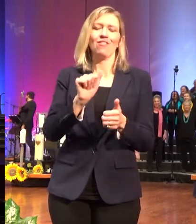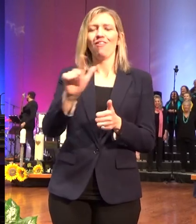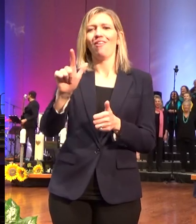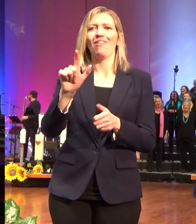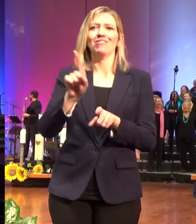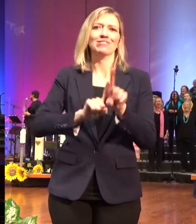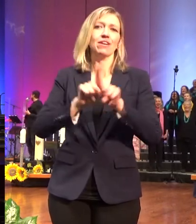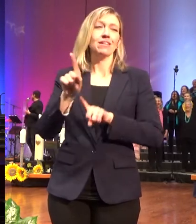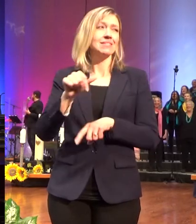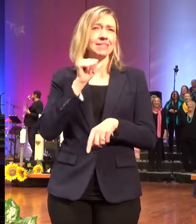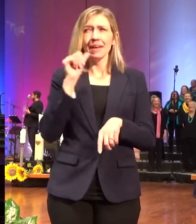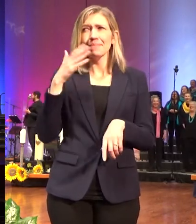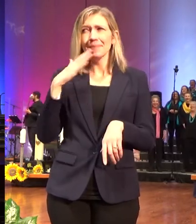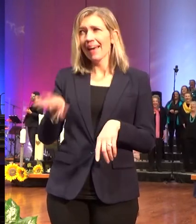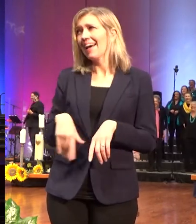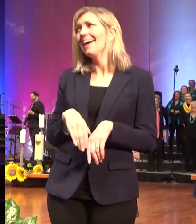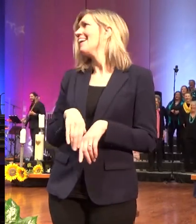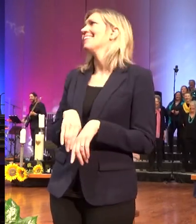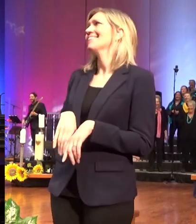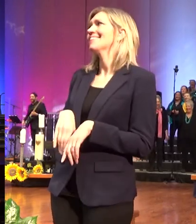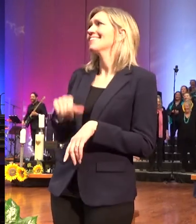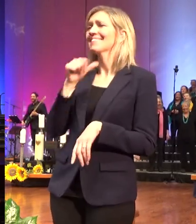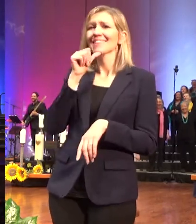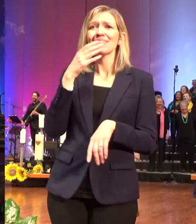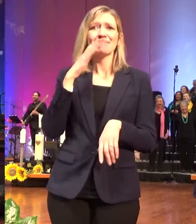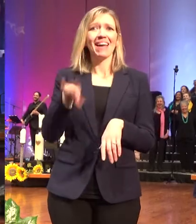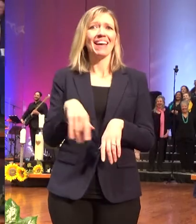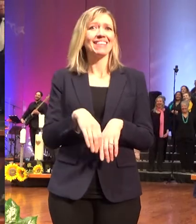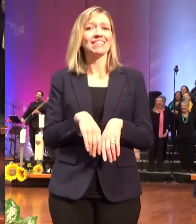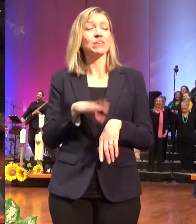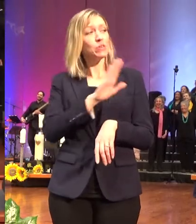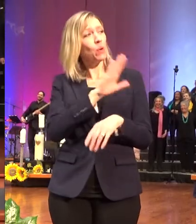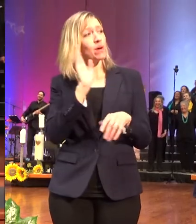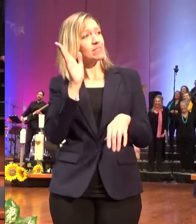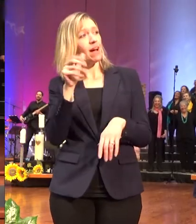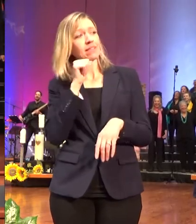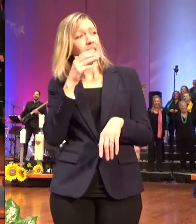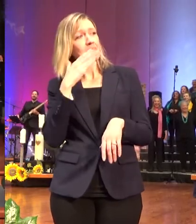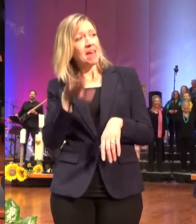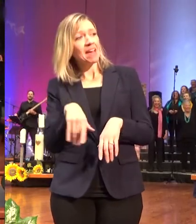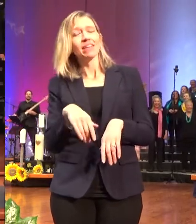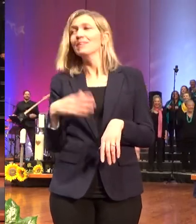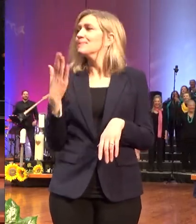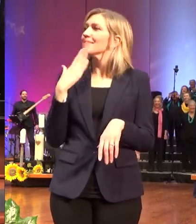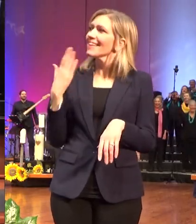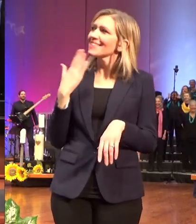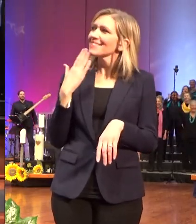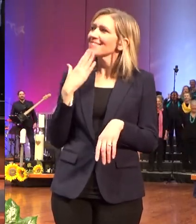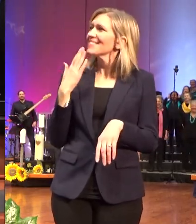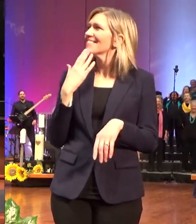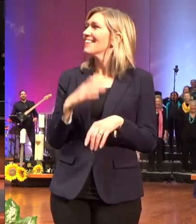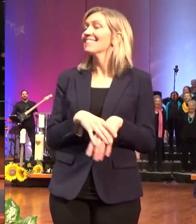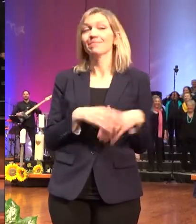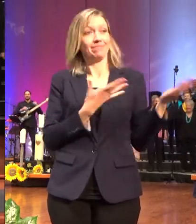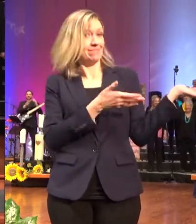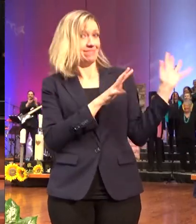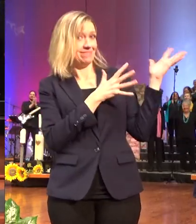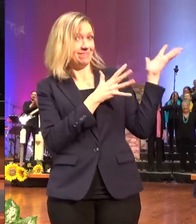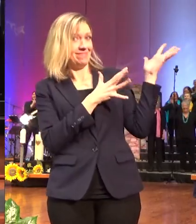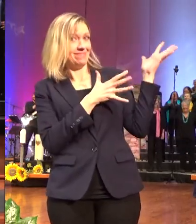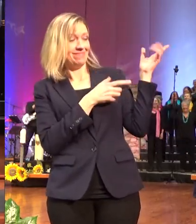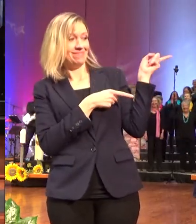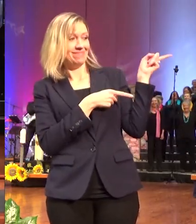That wasn't bad. That wasn't bad at all. Wasn't bad. Uh-huh. Your talk wasn't bad either. Oh, thank you. Thank you, Barry.